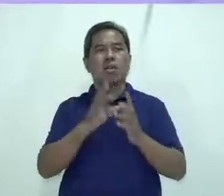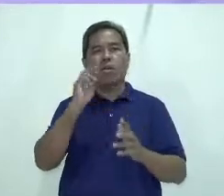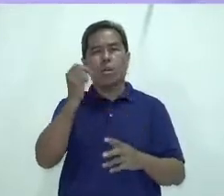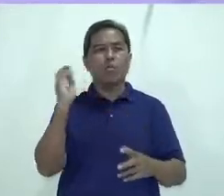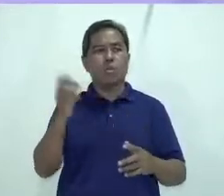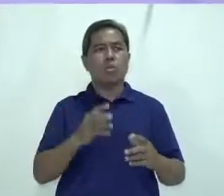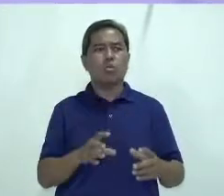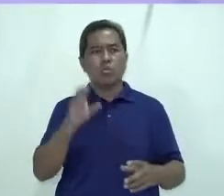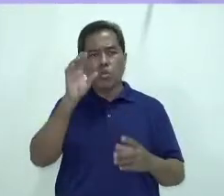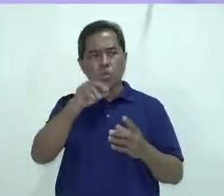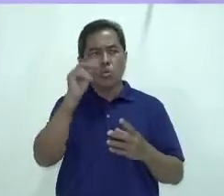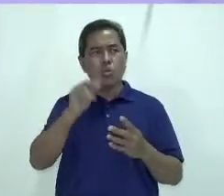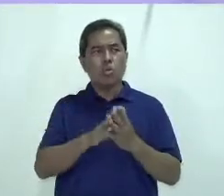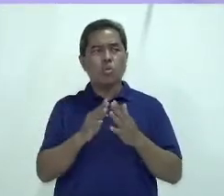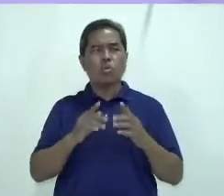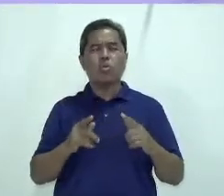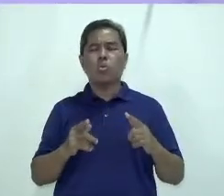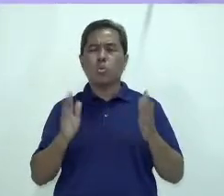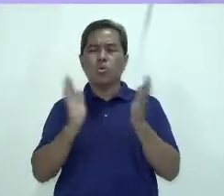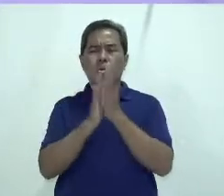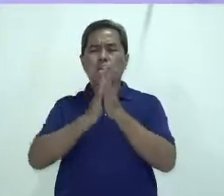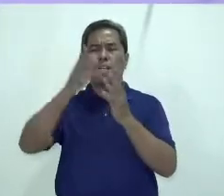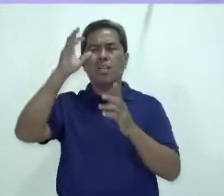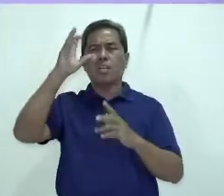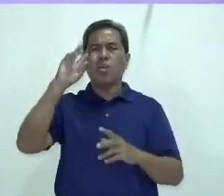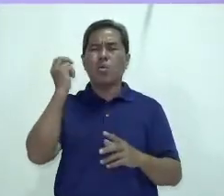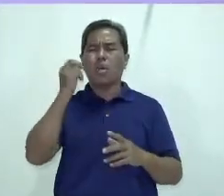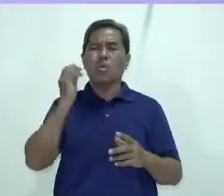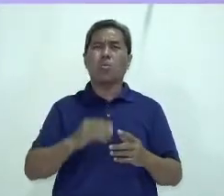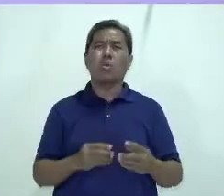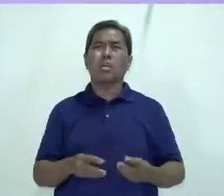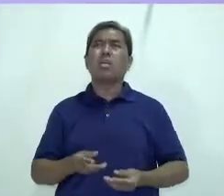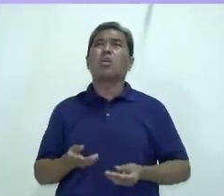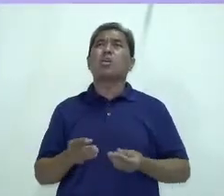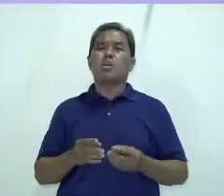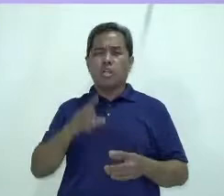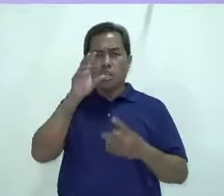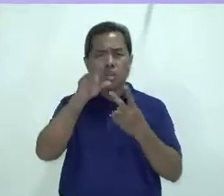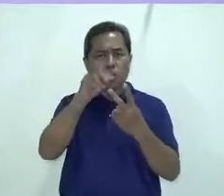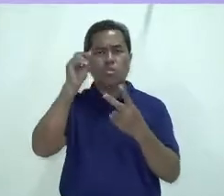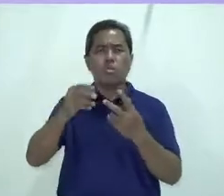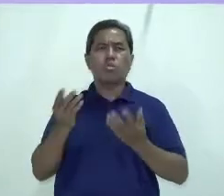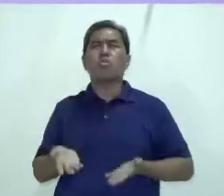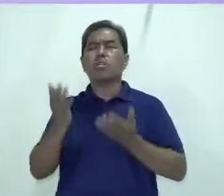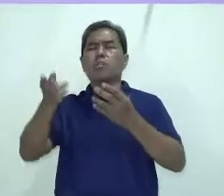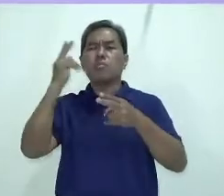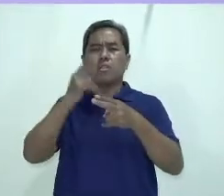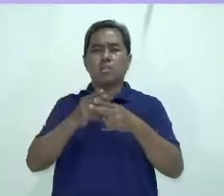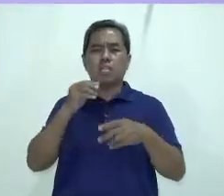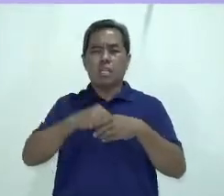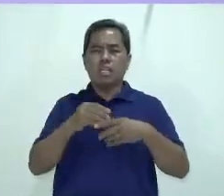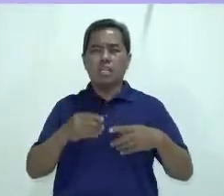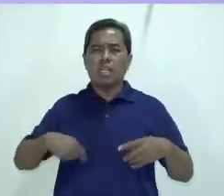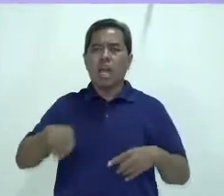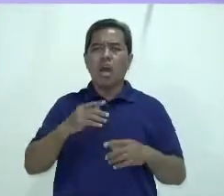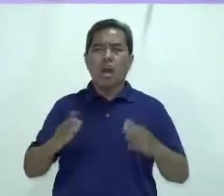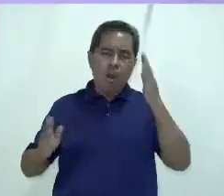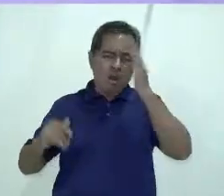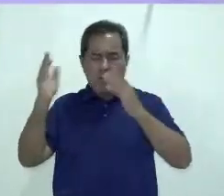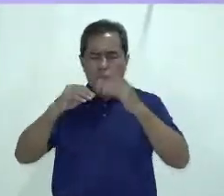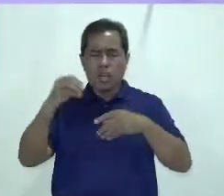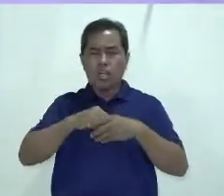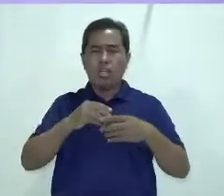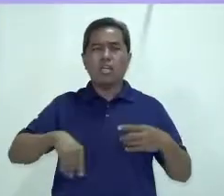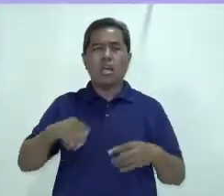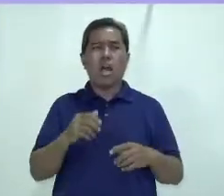Him, when we choose to lift up His name in the midst of difficulty, in the midst of trial, yes, on the mountain